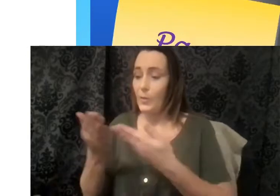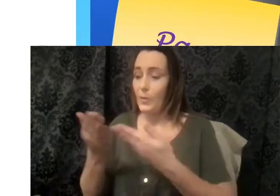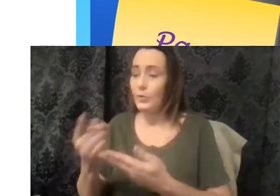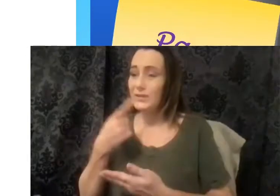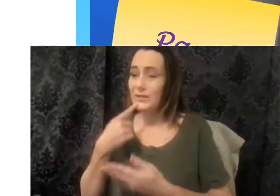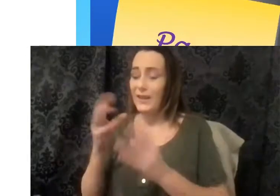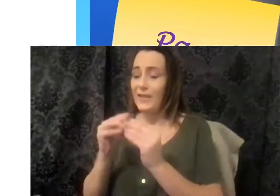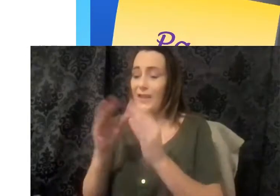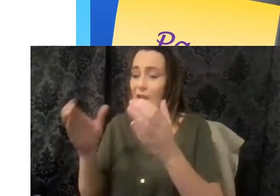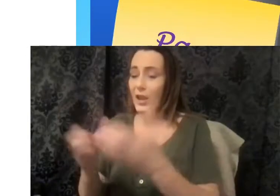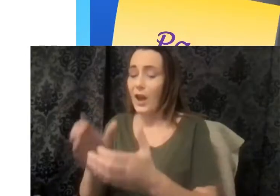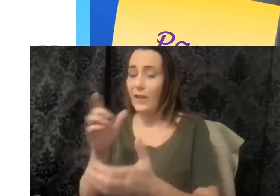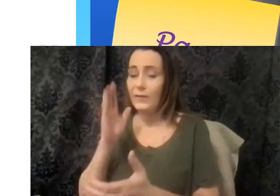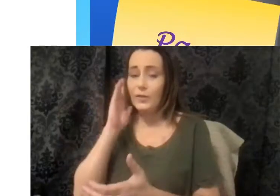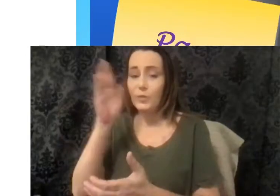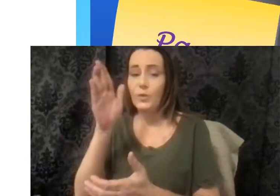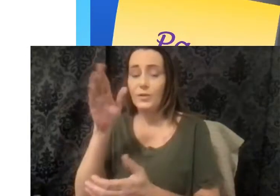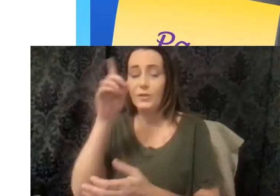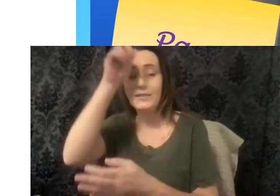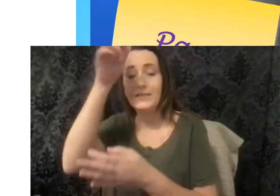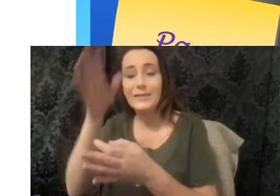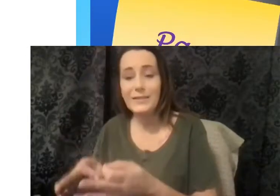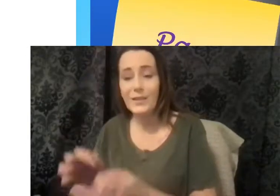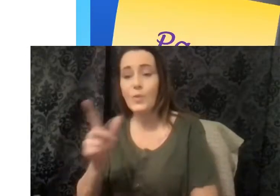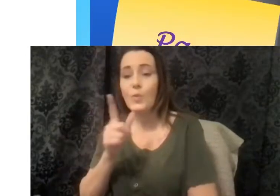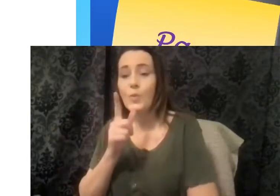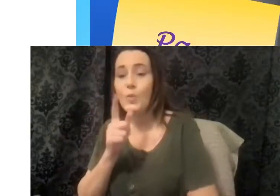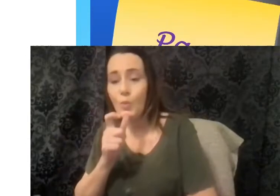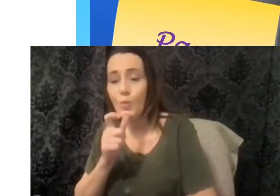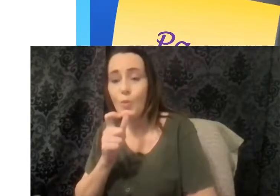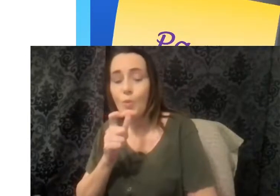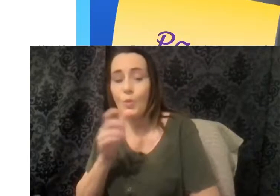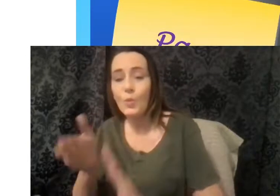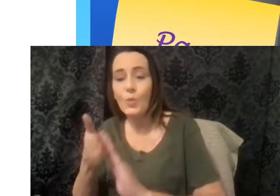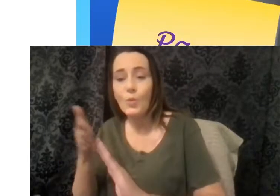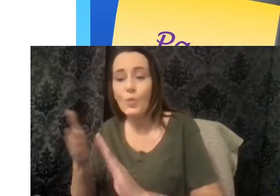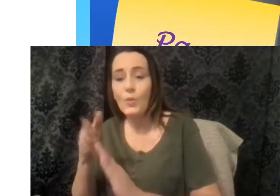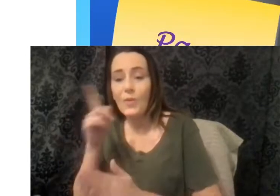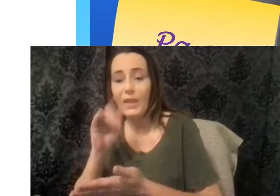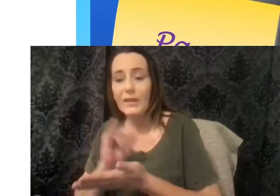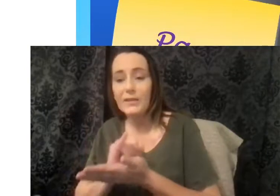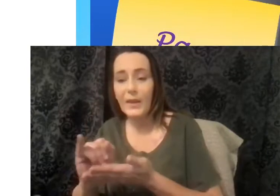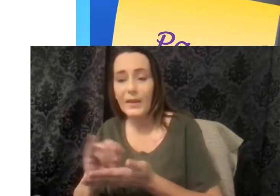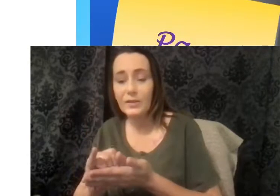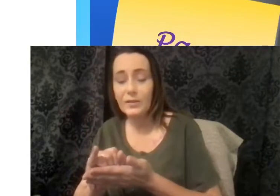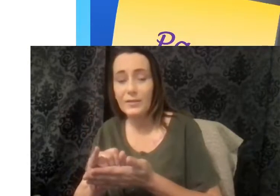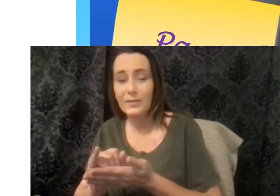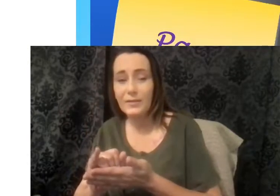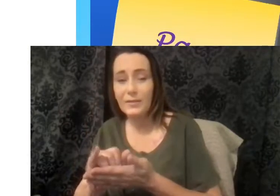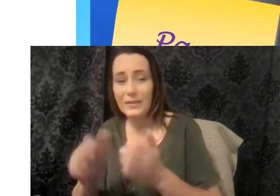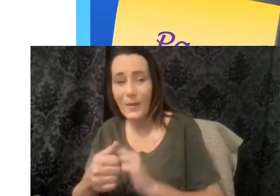going to do the inspection. Okay, I think that's the way I understand it. Is that correct, Irene?